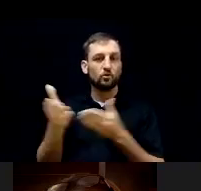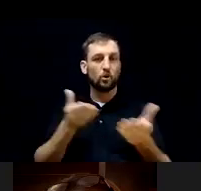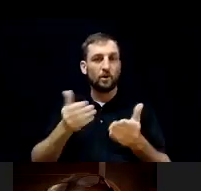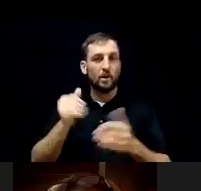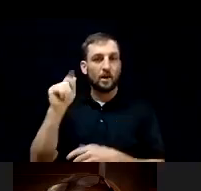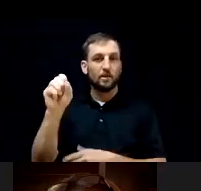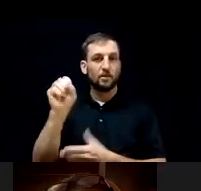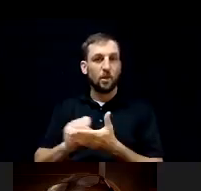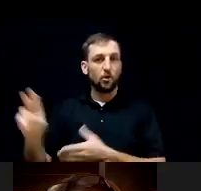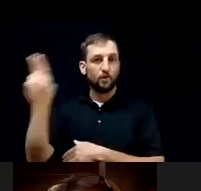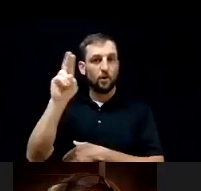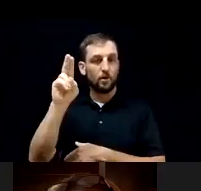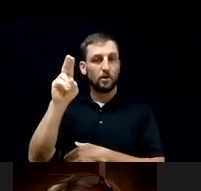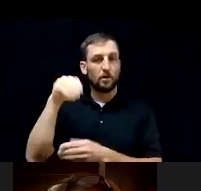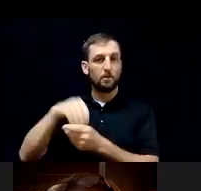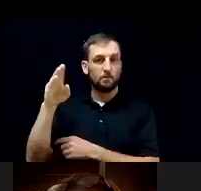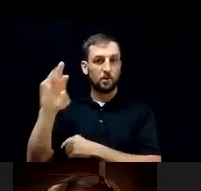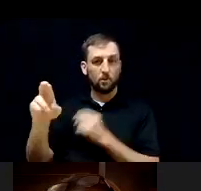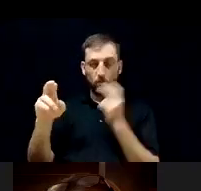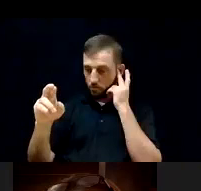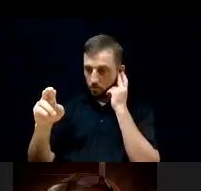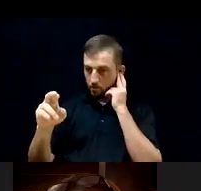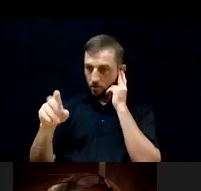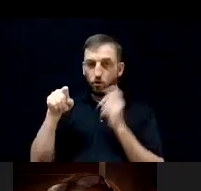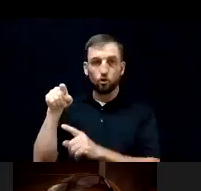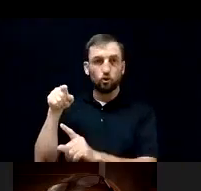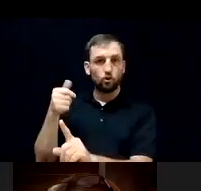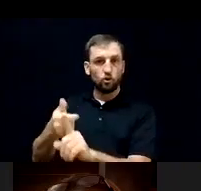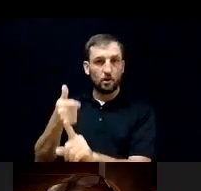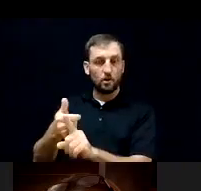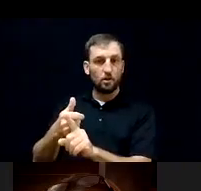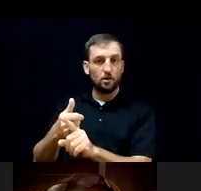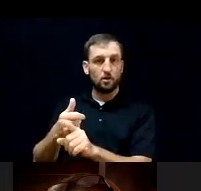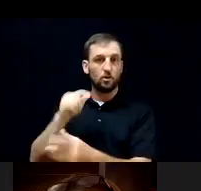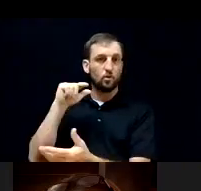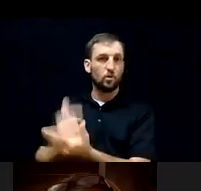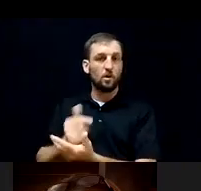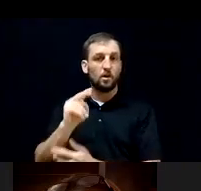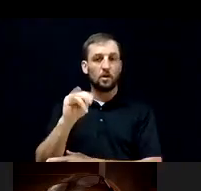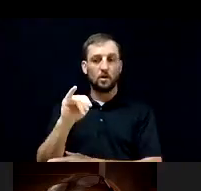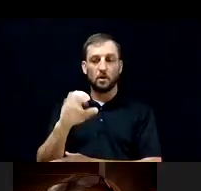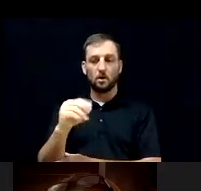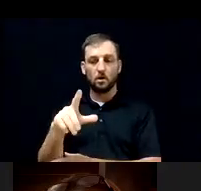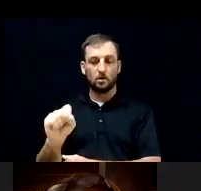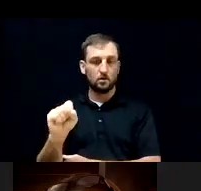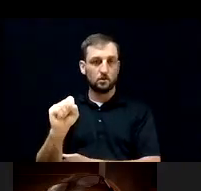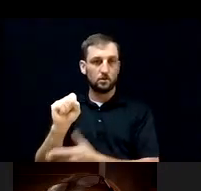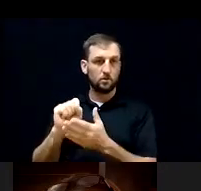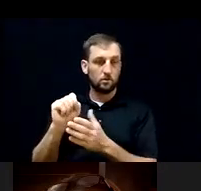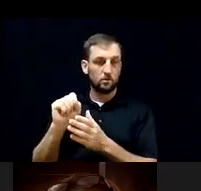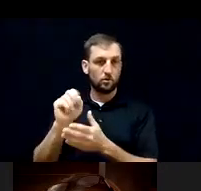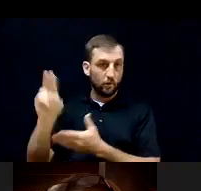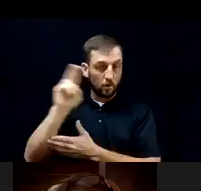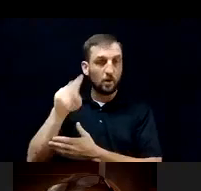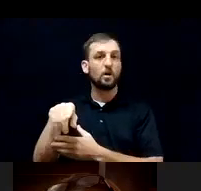Southern University at Baton Rouge. She is a graduate of Nicholls State University, where she received her specialist